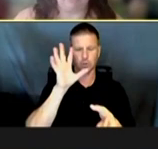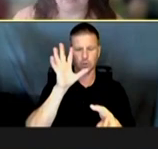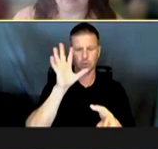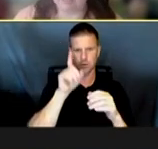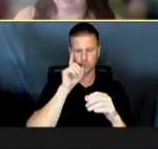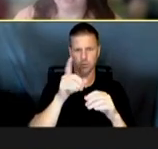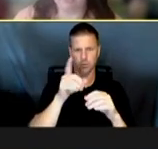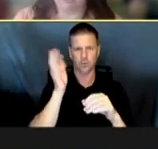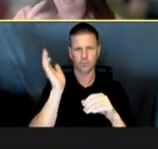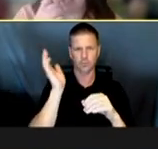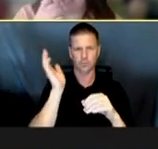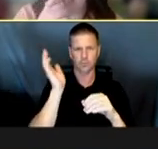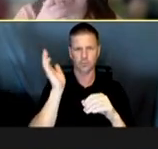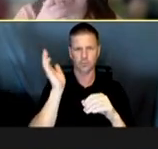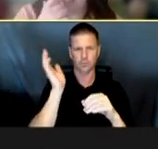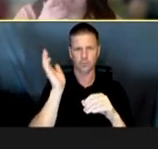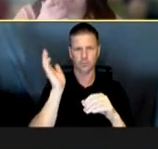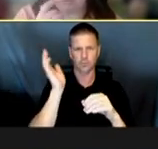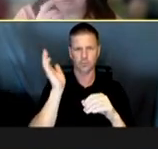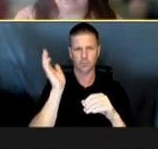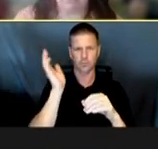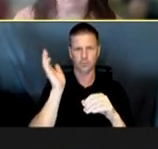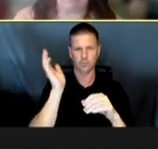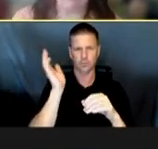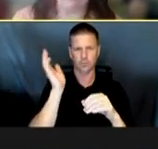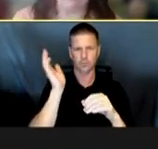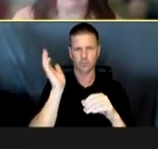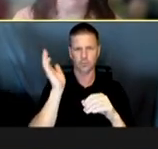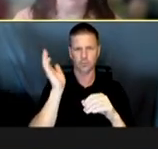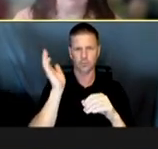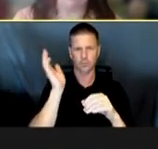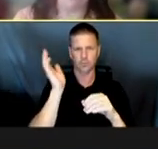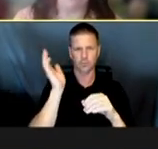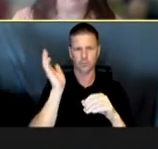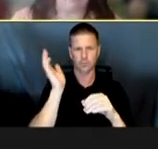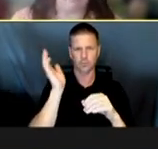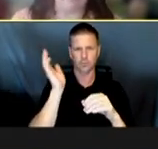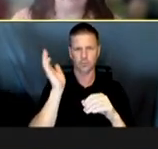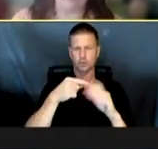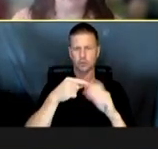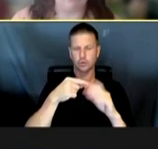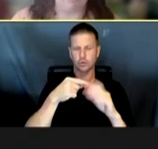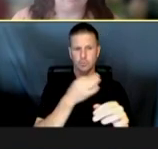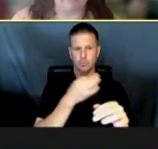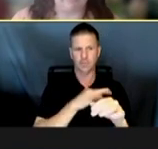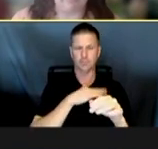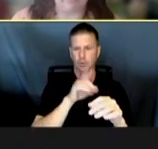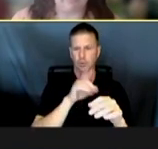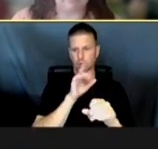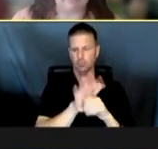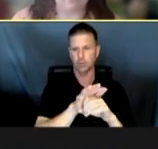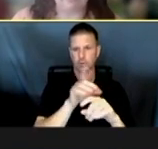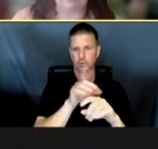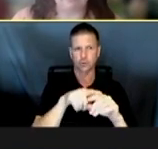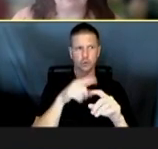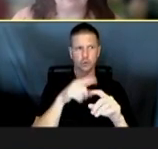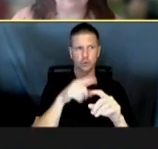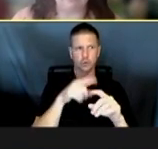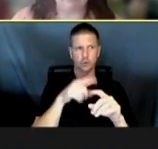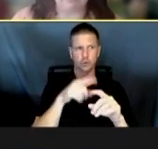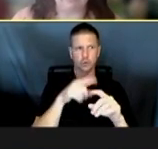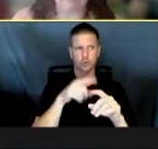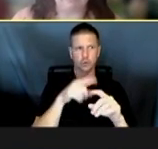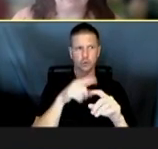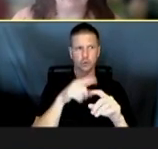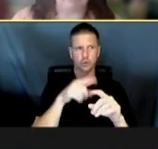a presentation, a comment to be posted to the Federal Register showing Pittsburgh's commitment to addressing